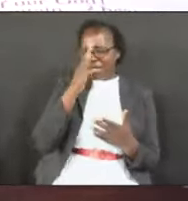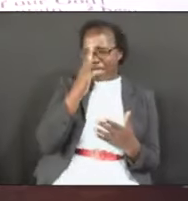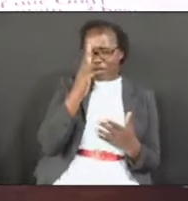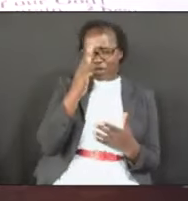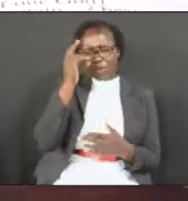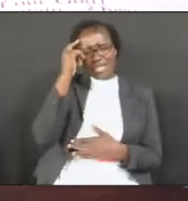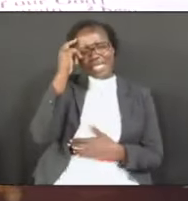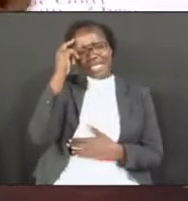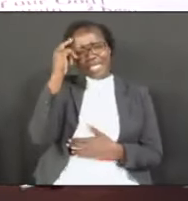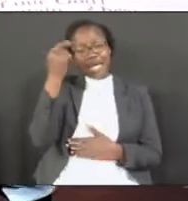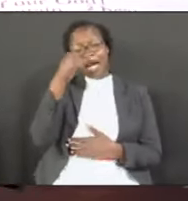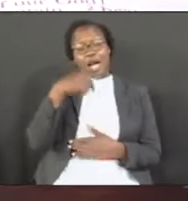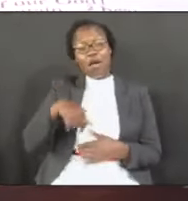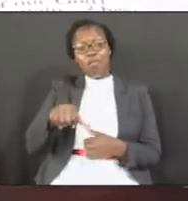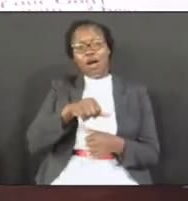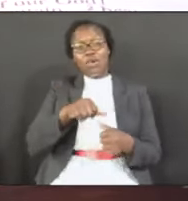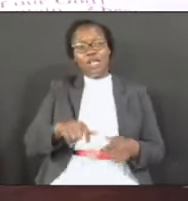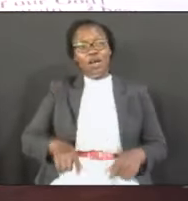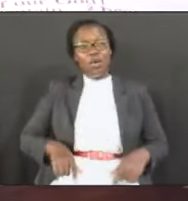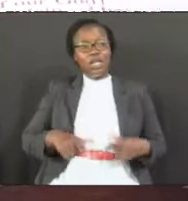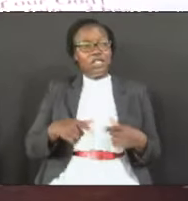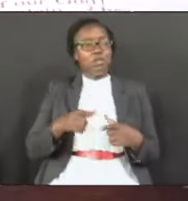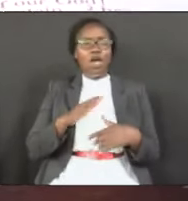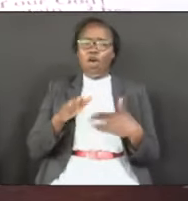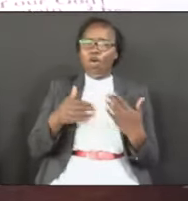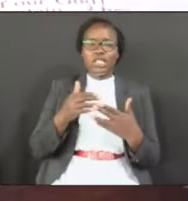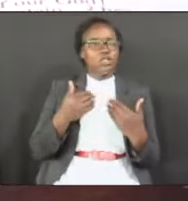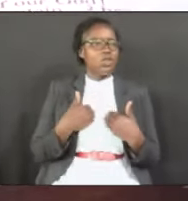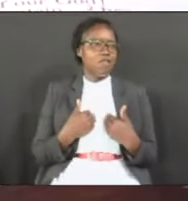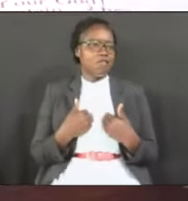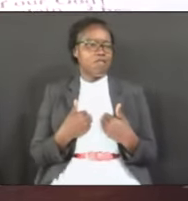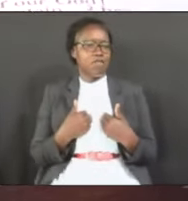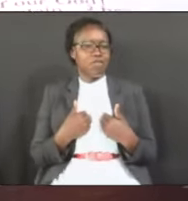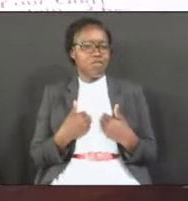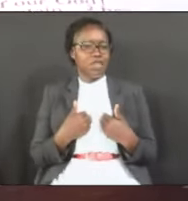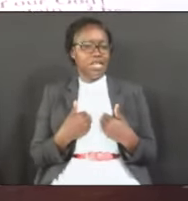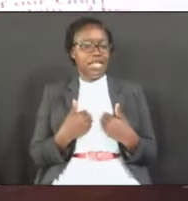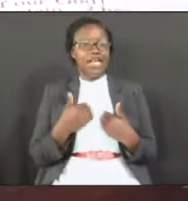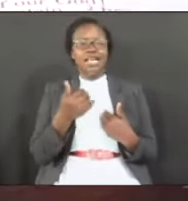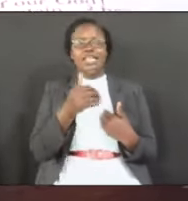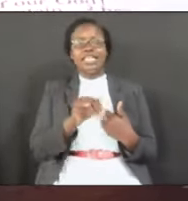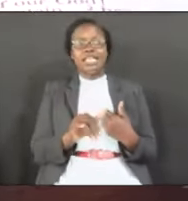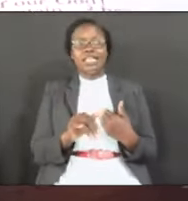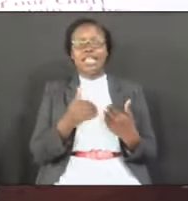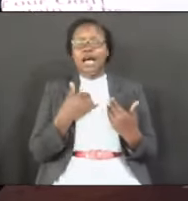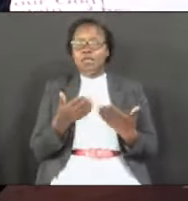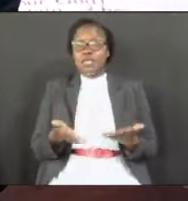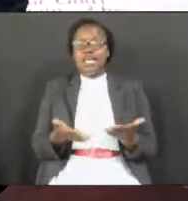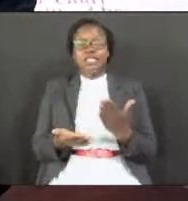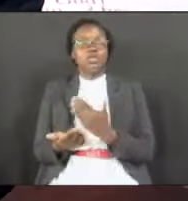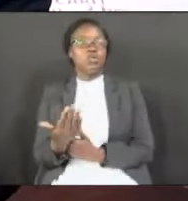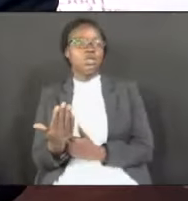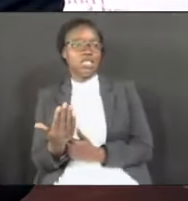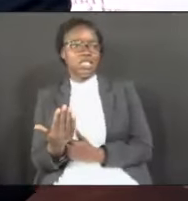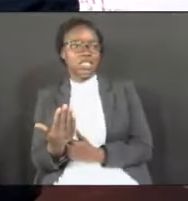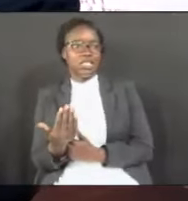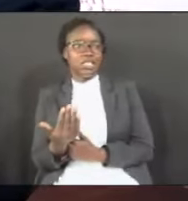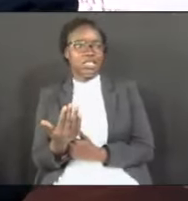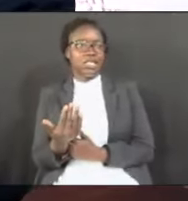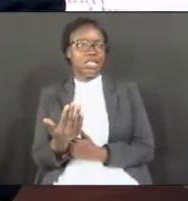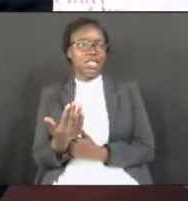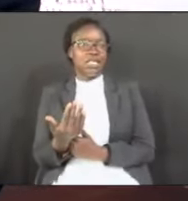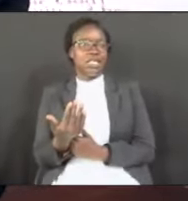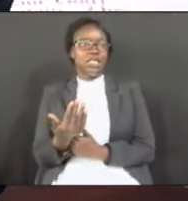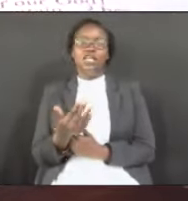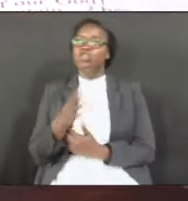inflicted on our lives by those that we loved. Yet I am here this morning To speak